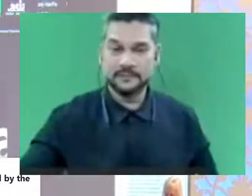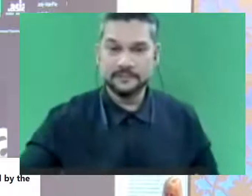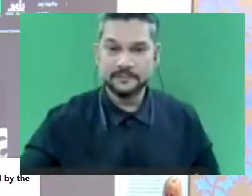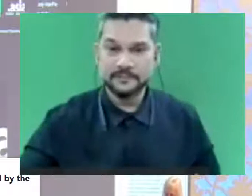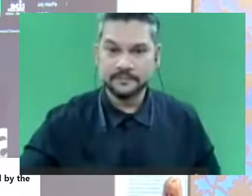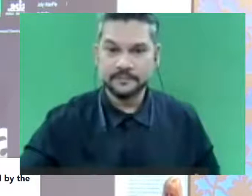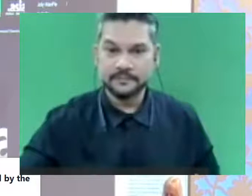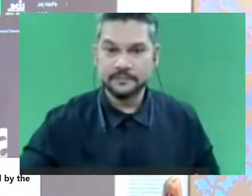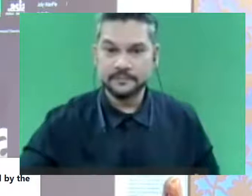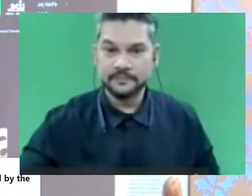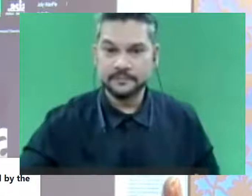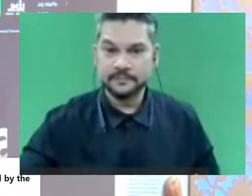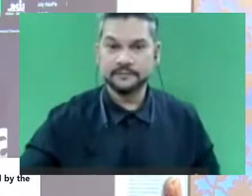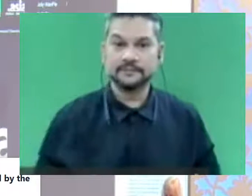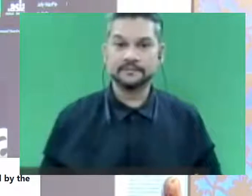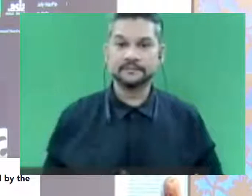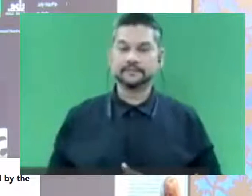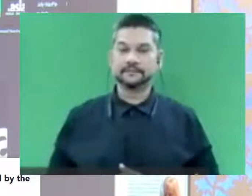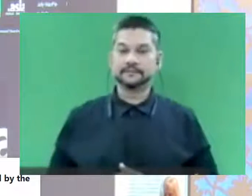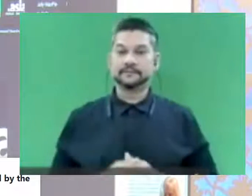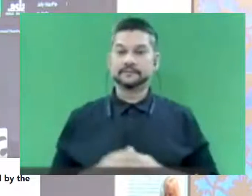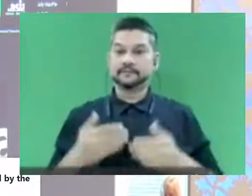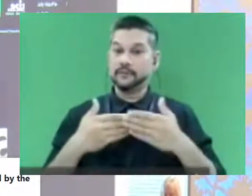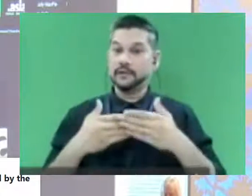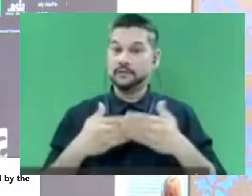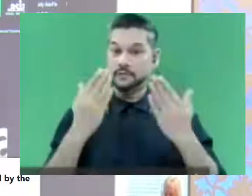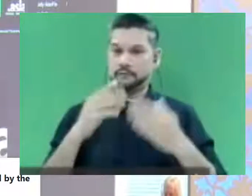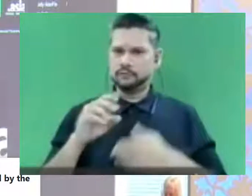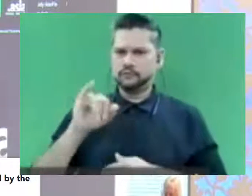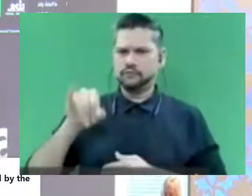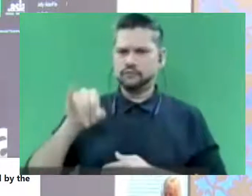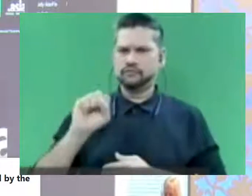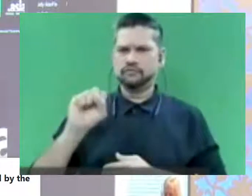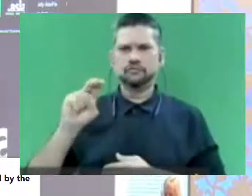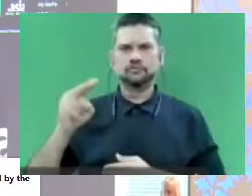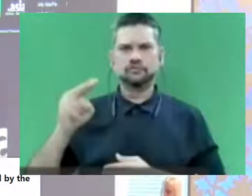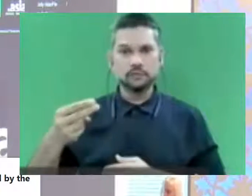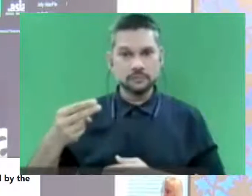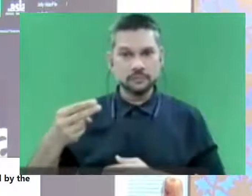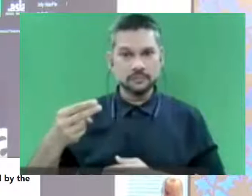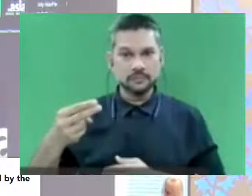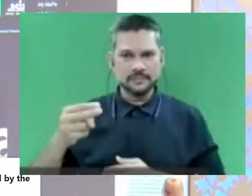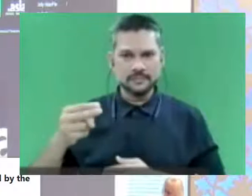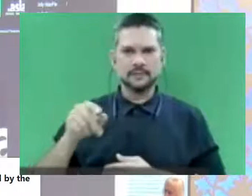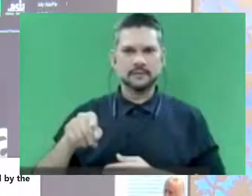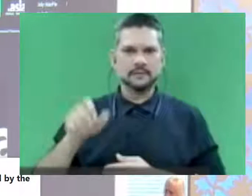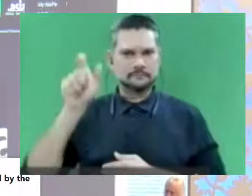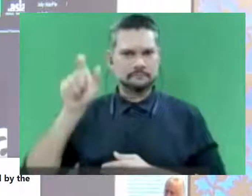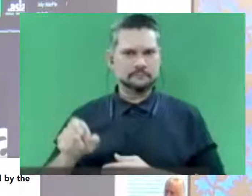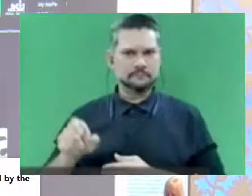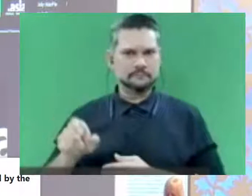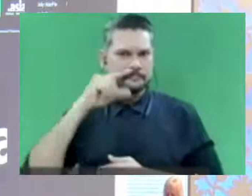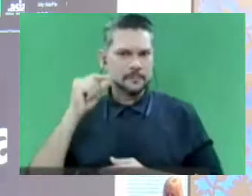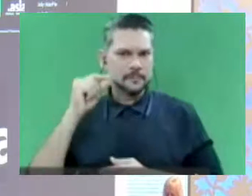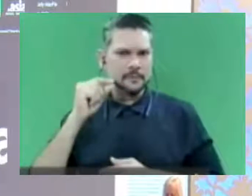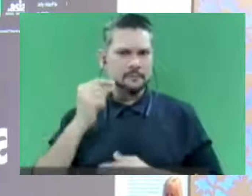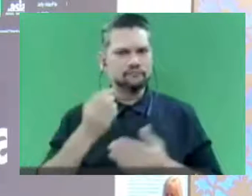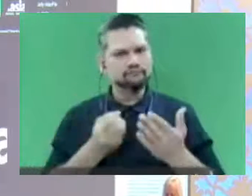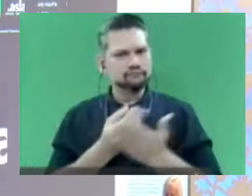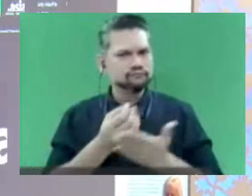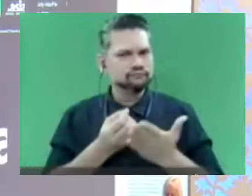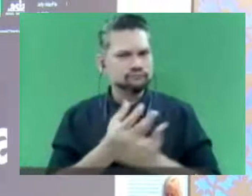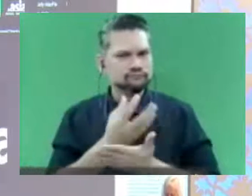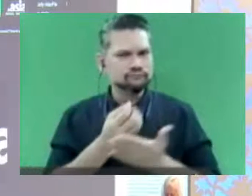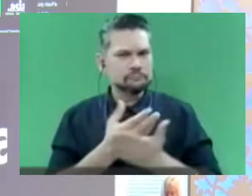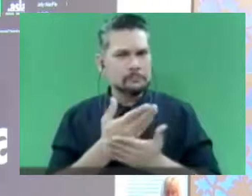progress. Josh Steng talked about that in future he would like to see